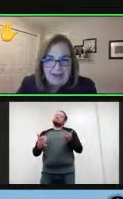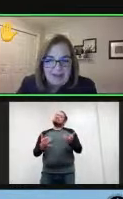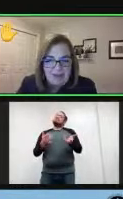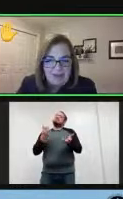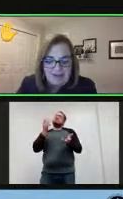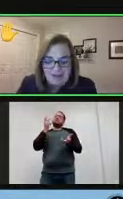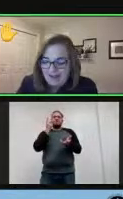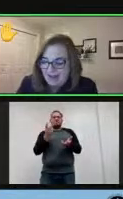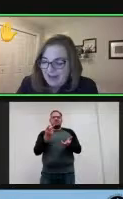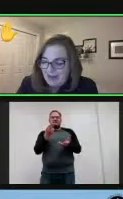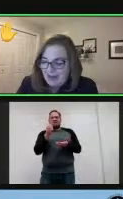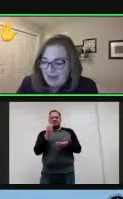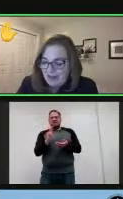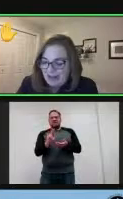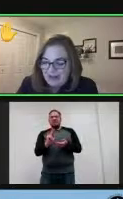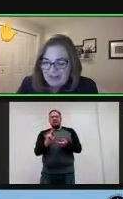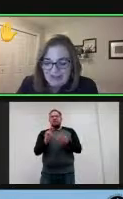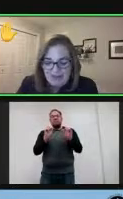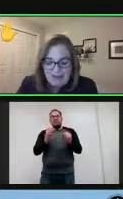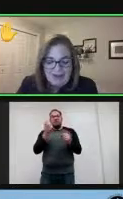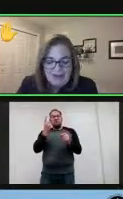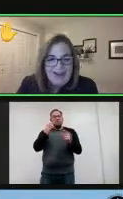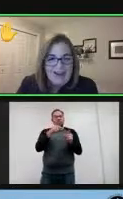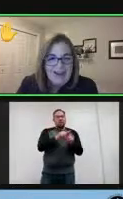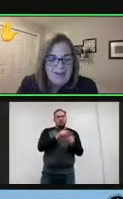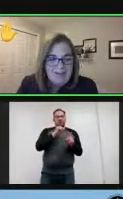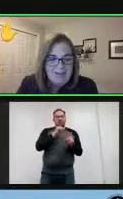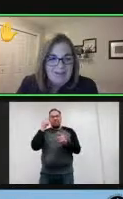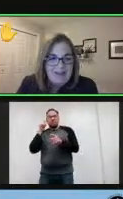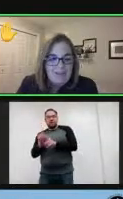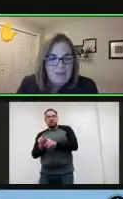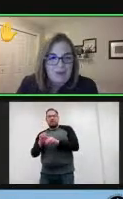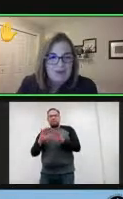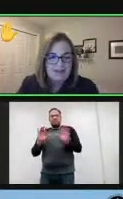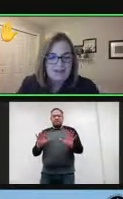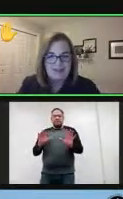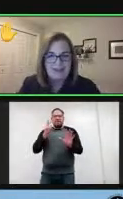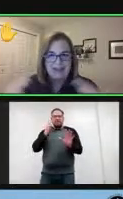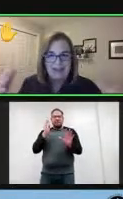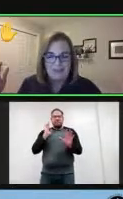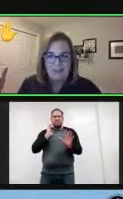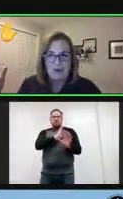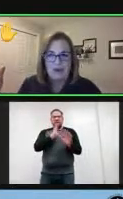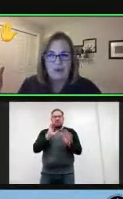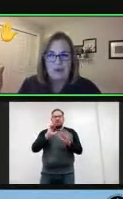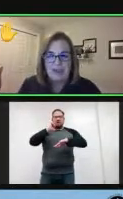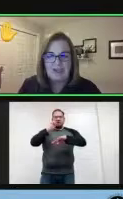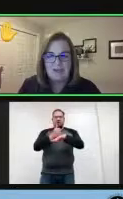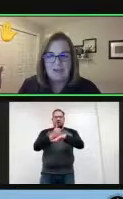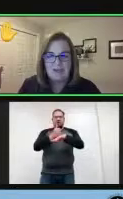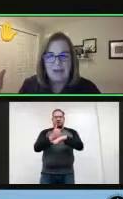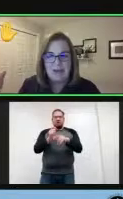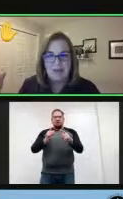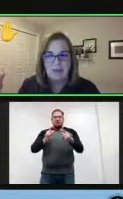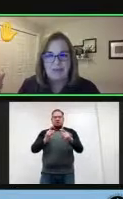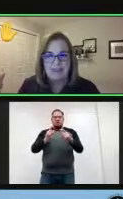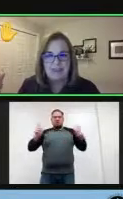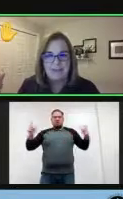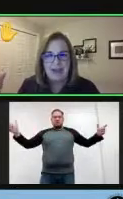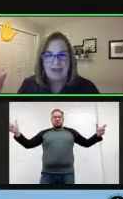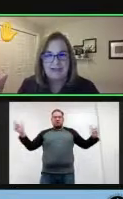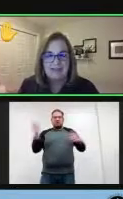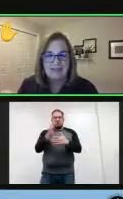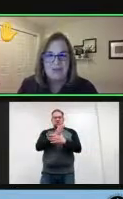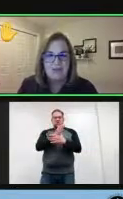and Hank, you can agree or disagree, but seeing boards that set a broader range maybe than we would have seen